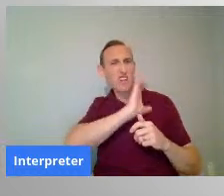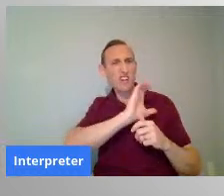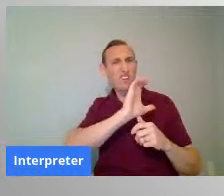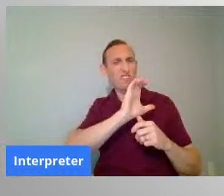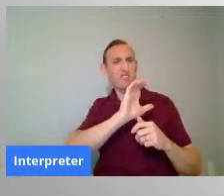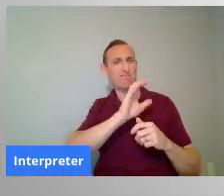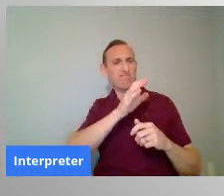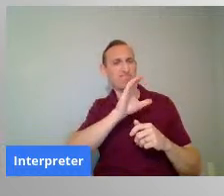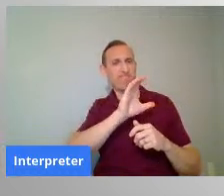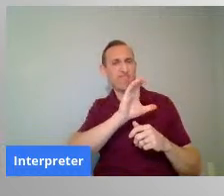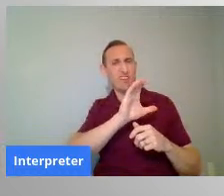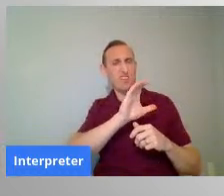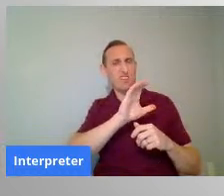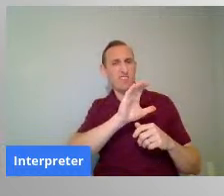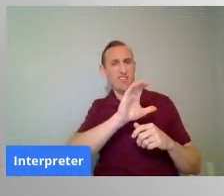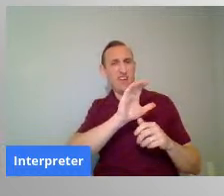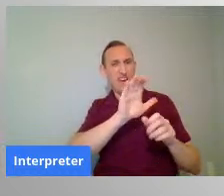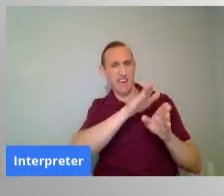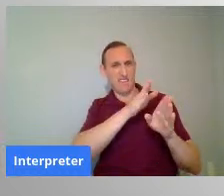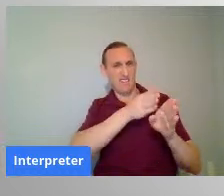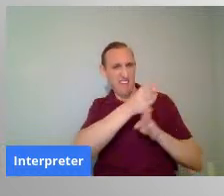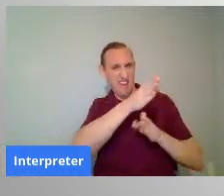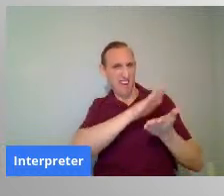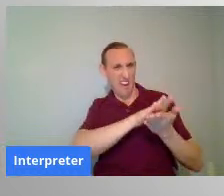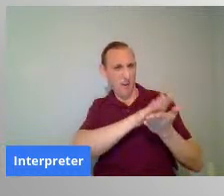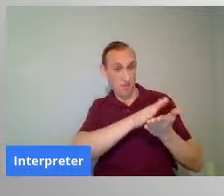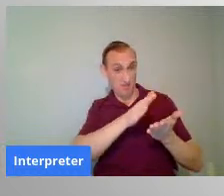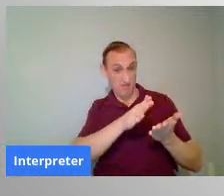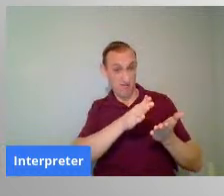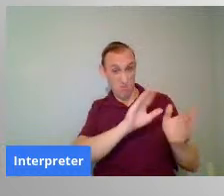now. Okay, thank you.